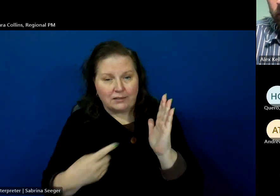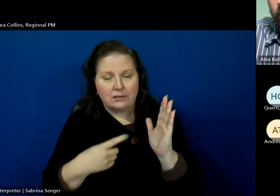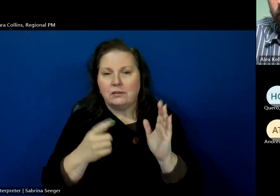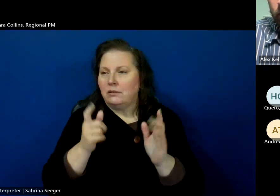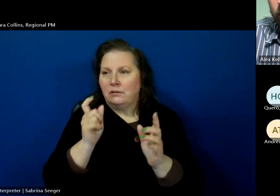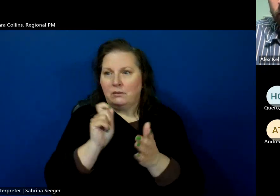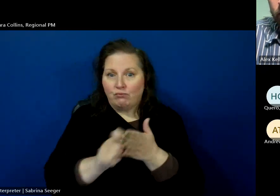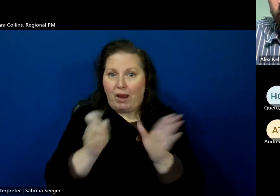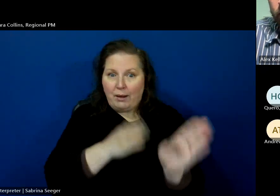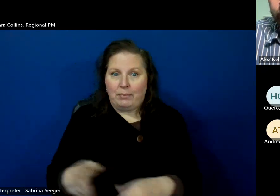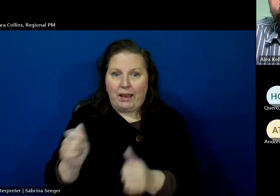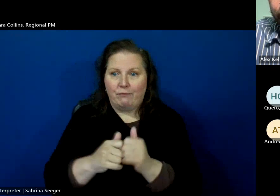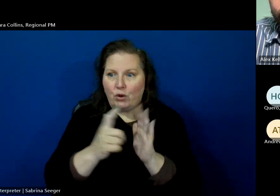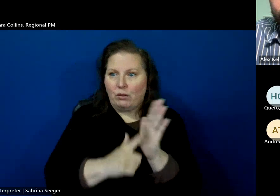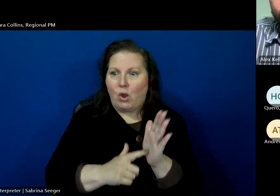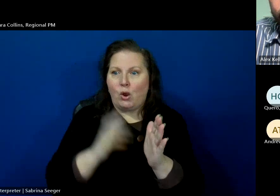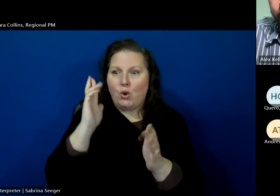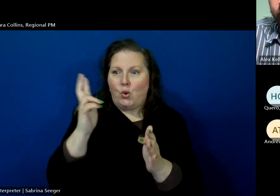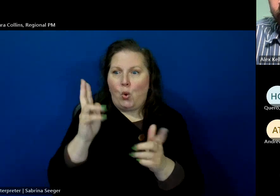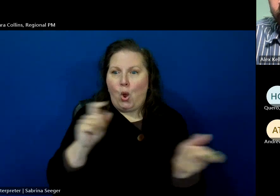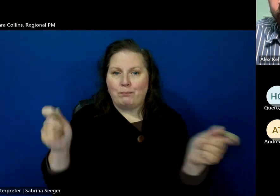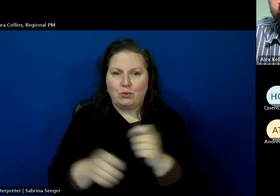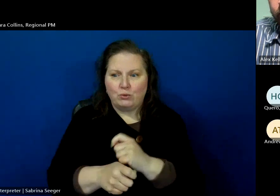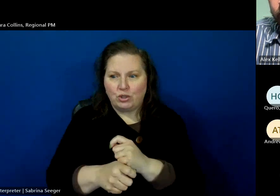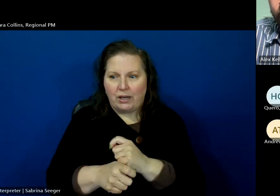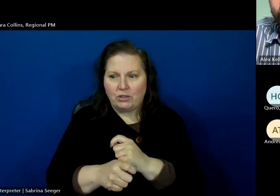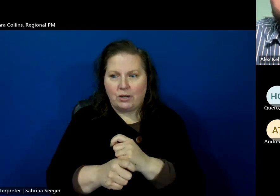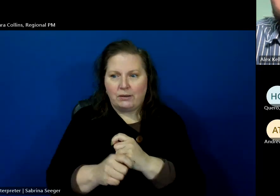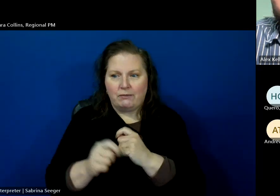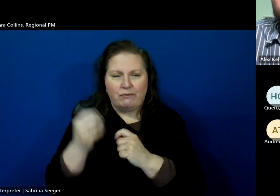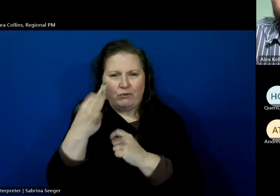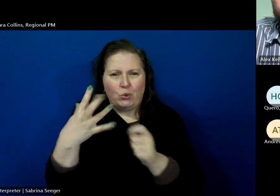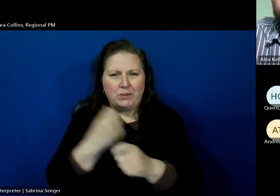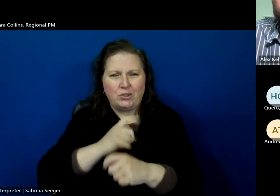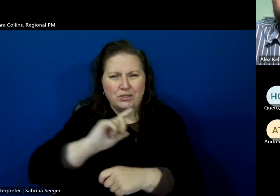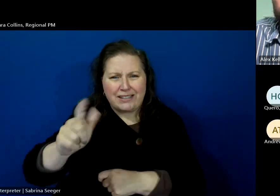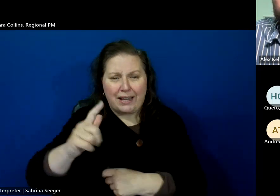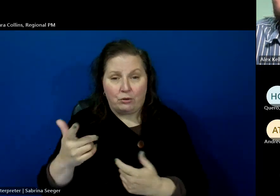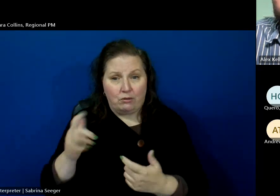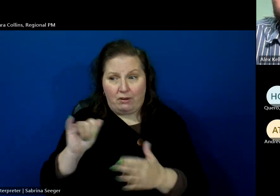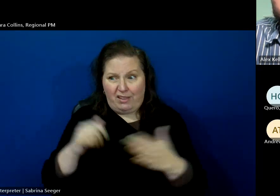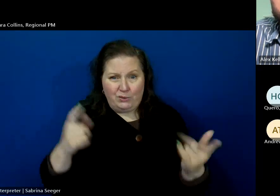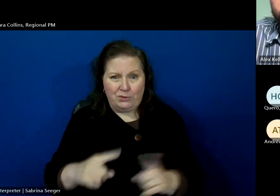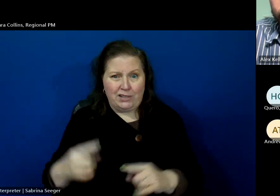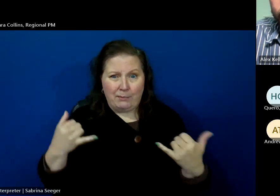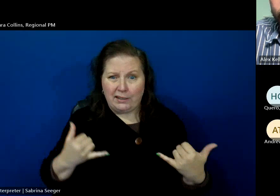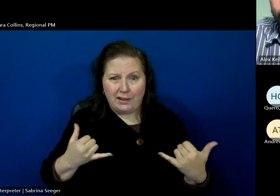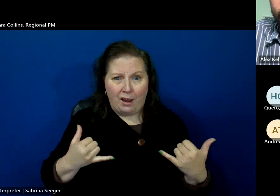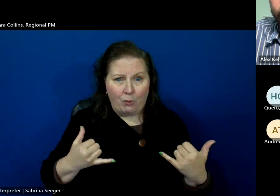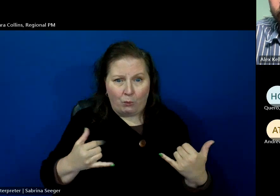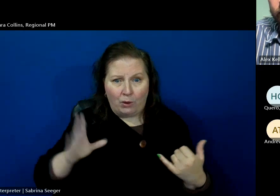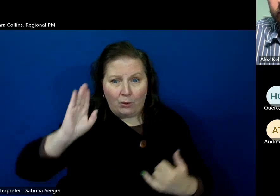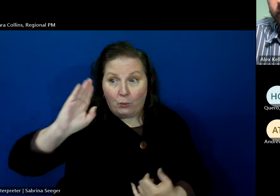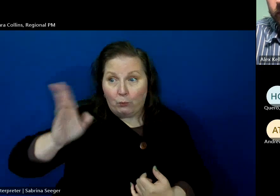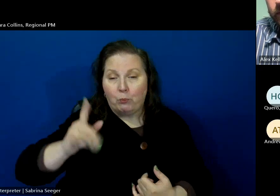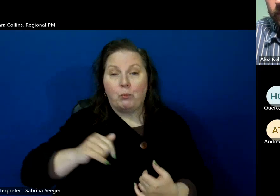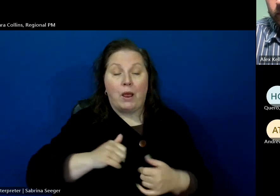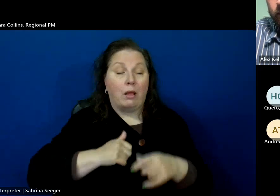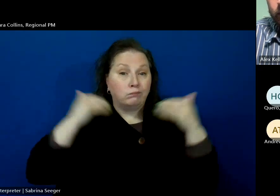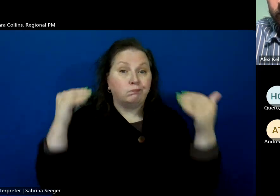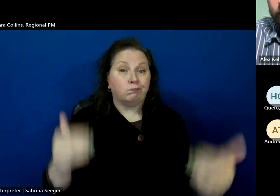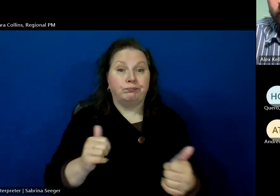plan for a statute you hope to change in years to come. And that's what this is. This says we're going to plow ahead